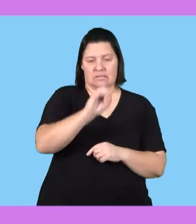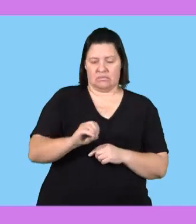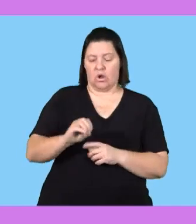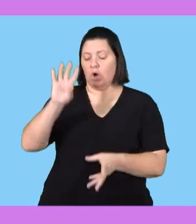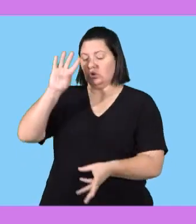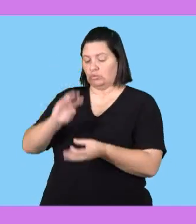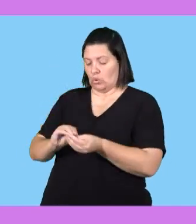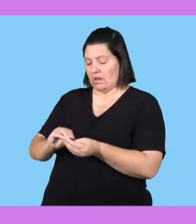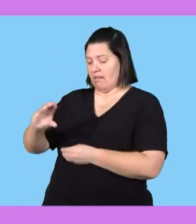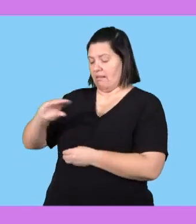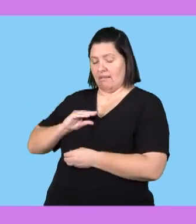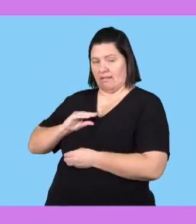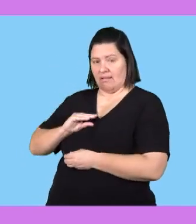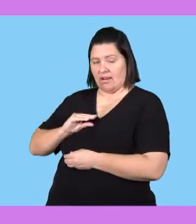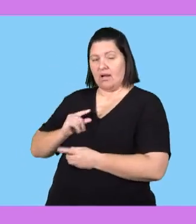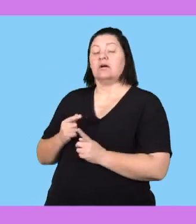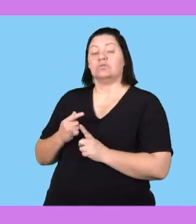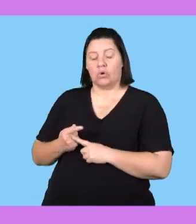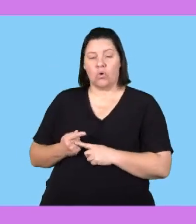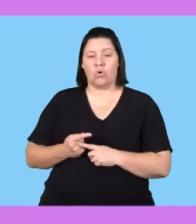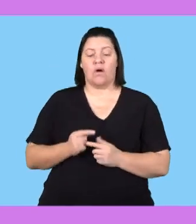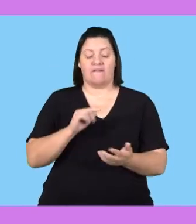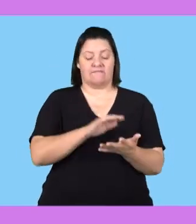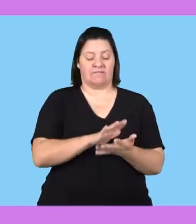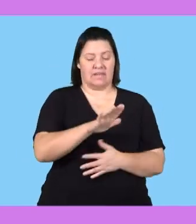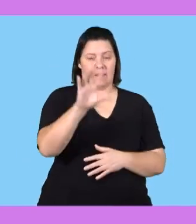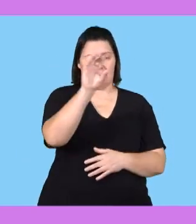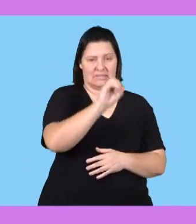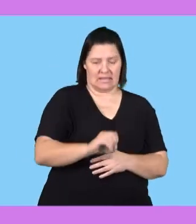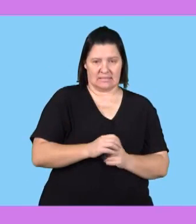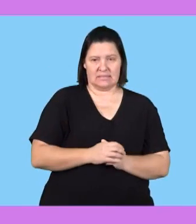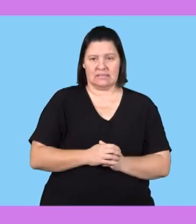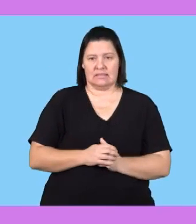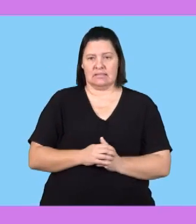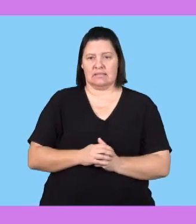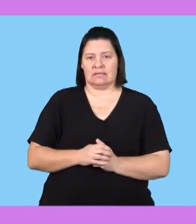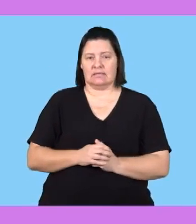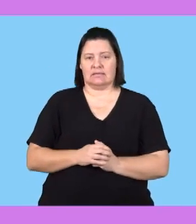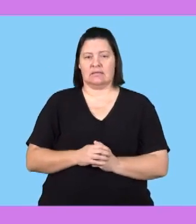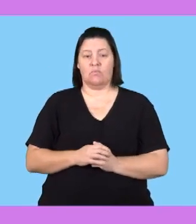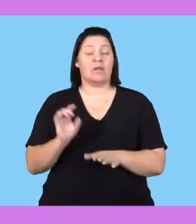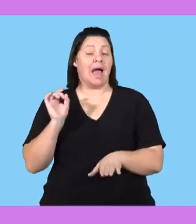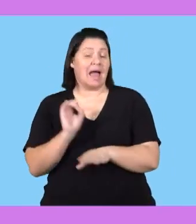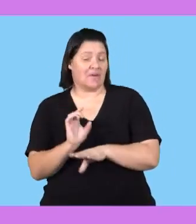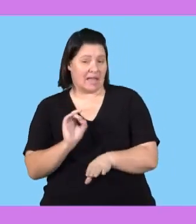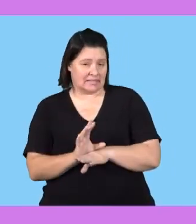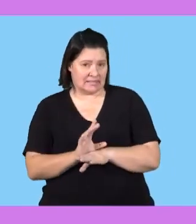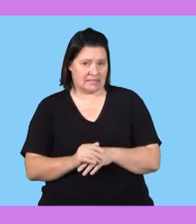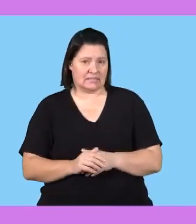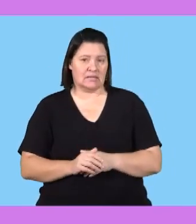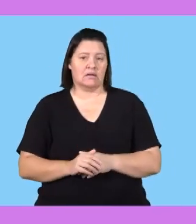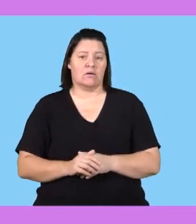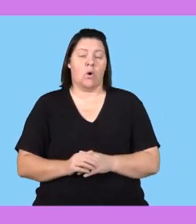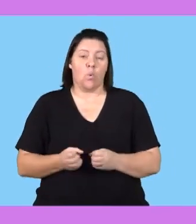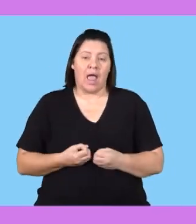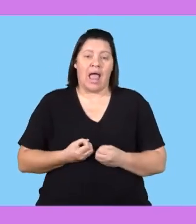the percentage by the total given. So now our percentage is 15%, and I want to advise you